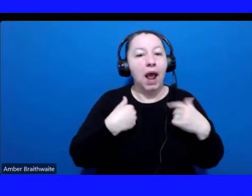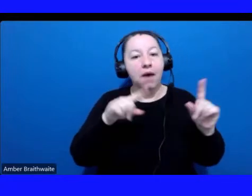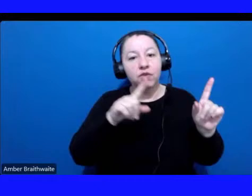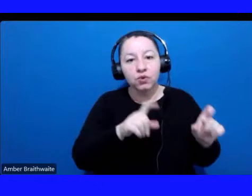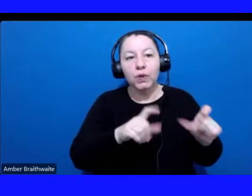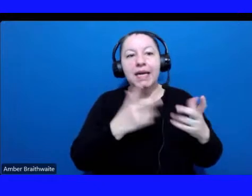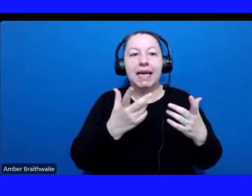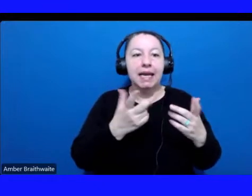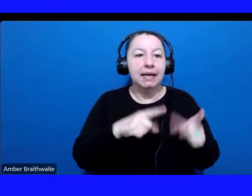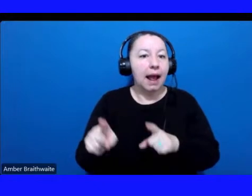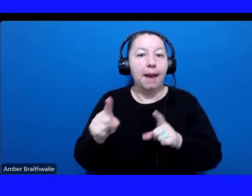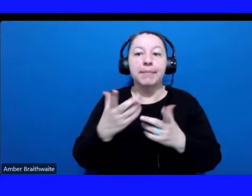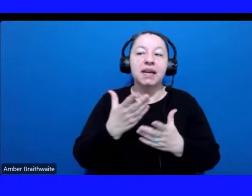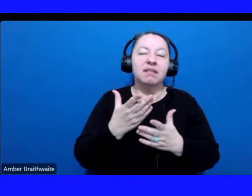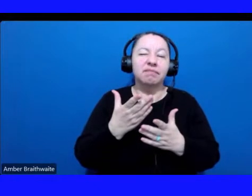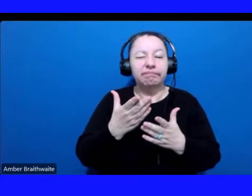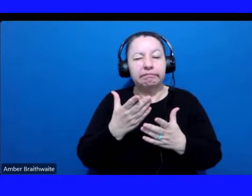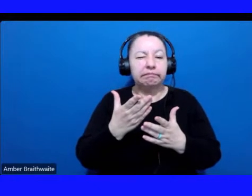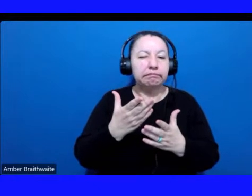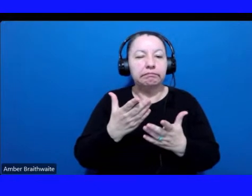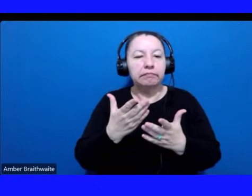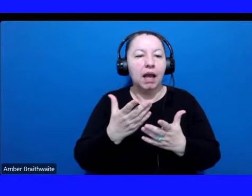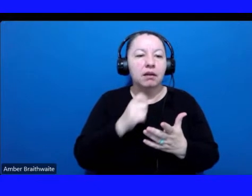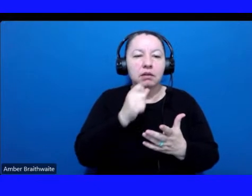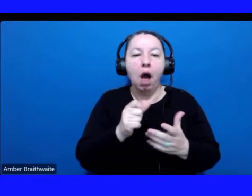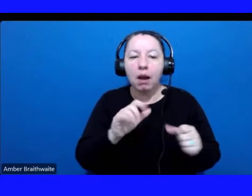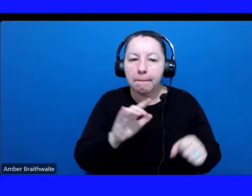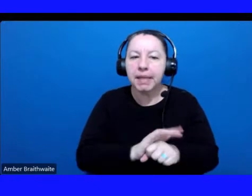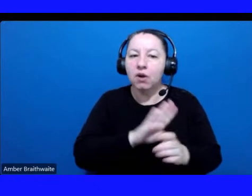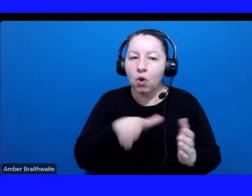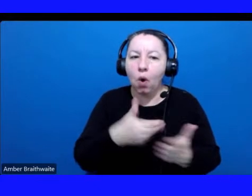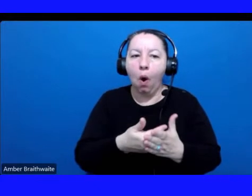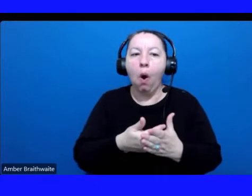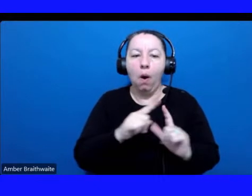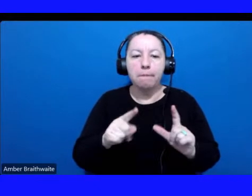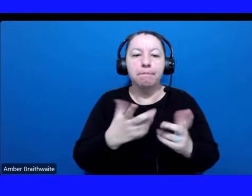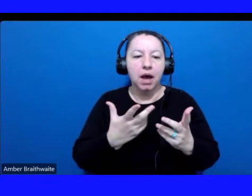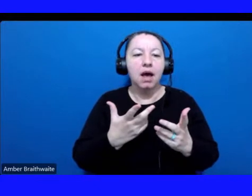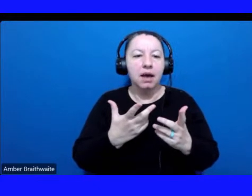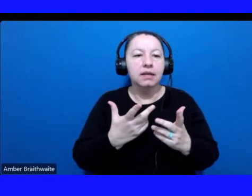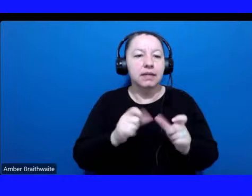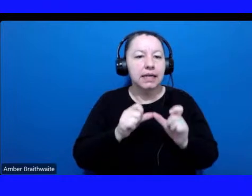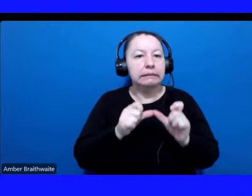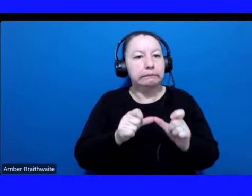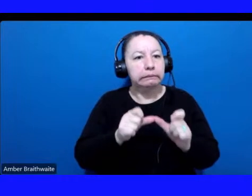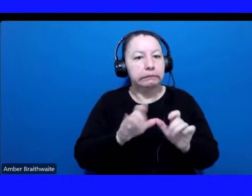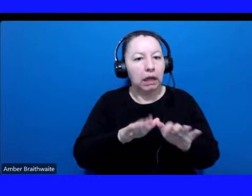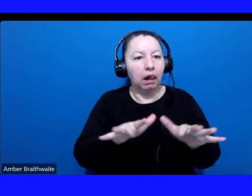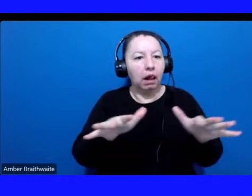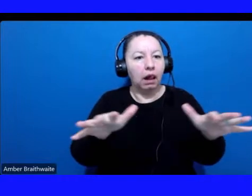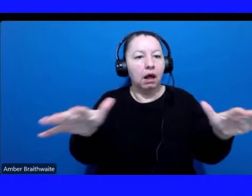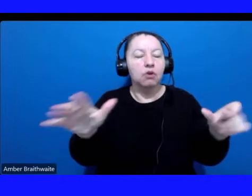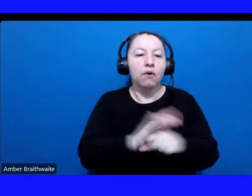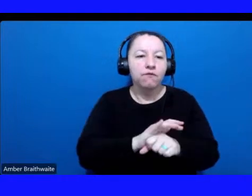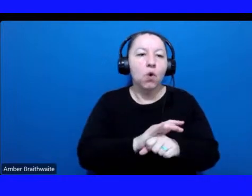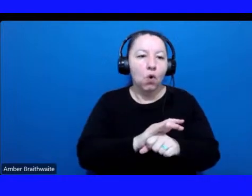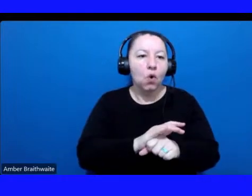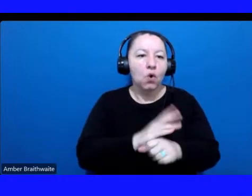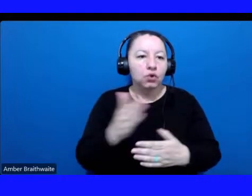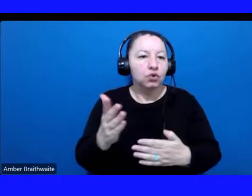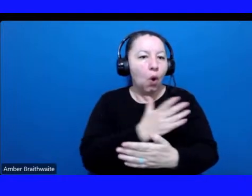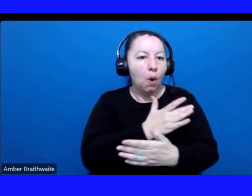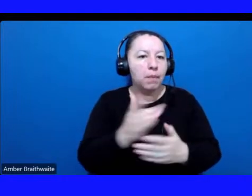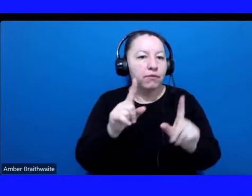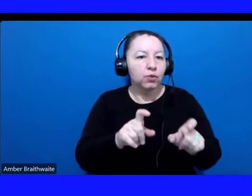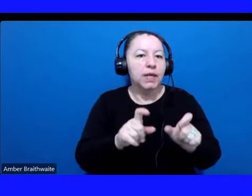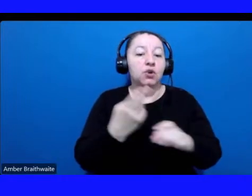operational and financially. Next slide. And these are some just specific numbers or examples of the